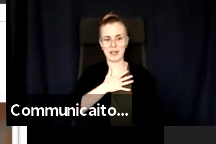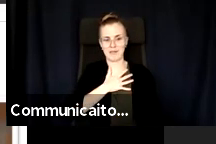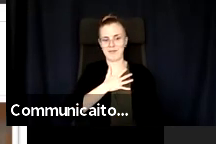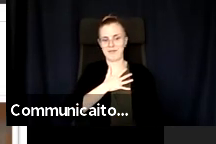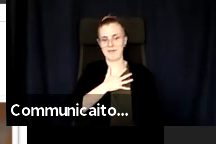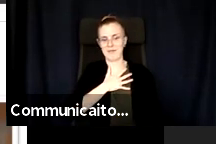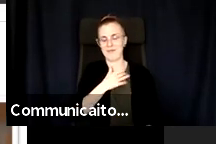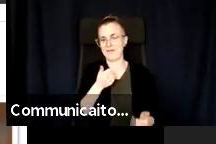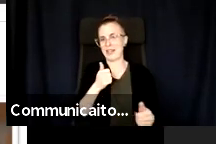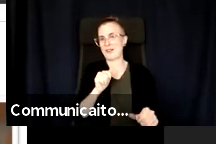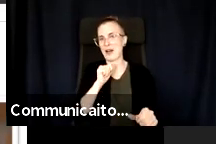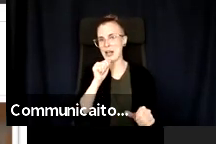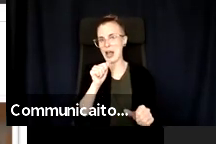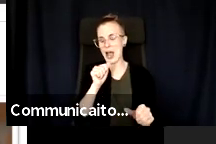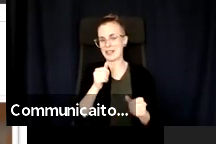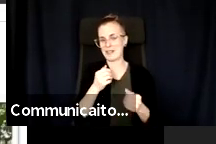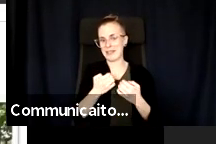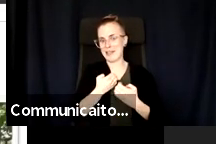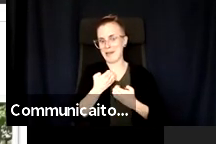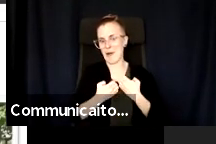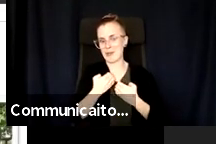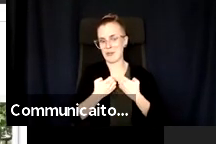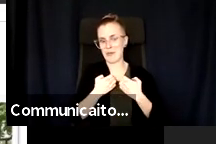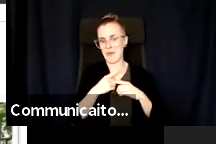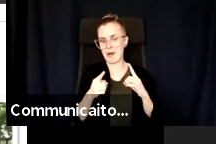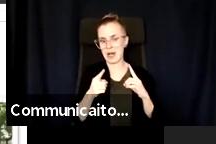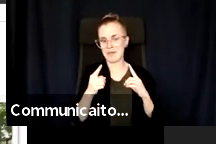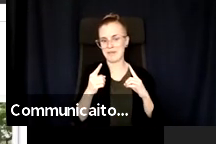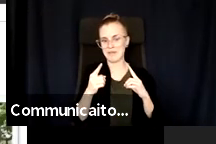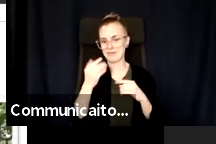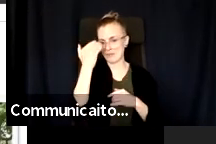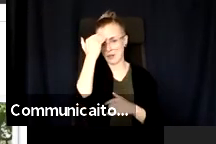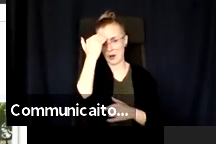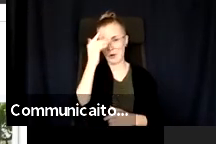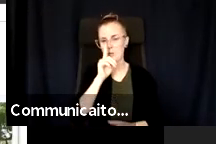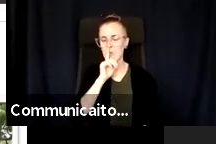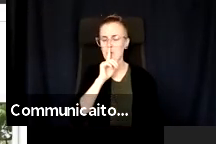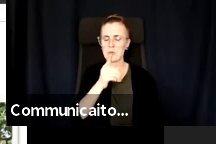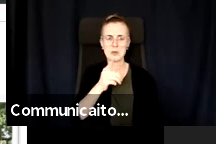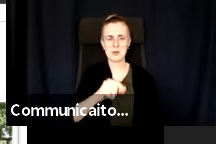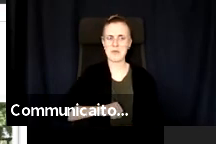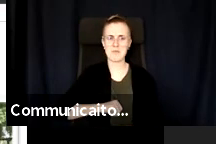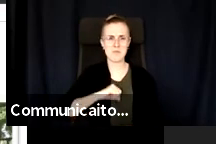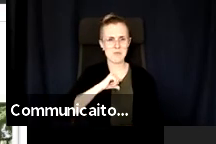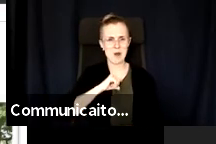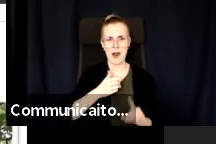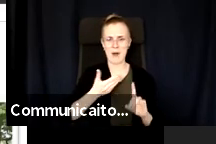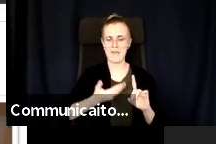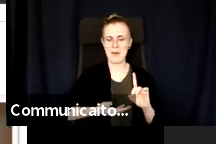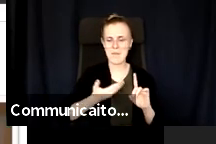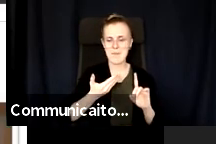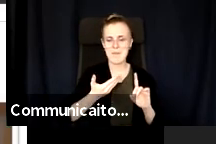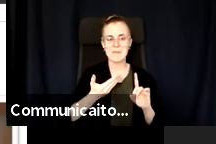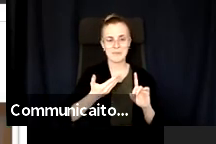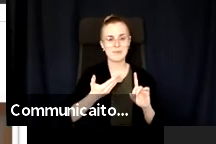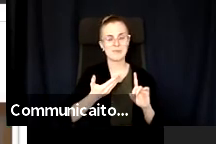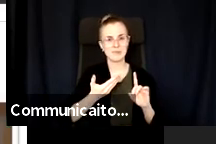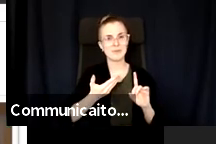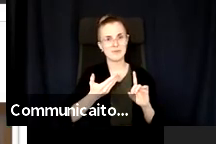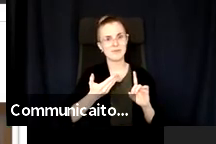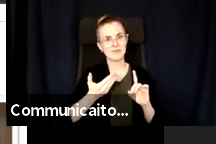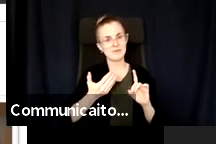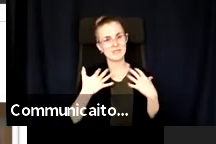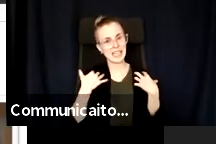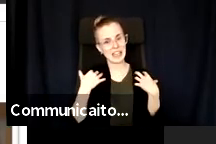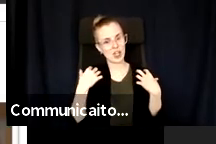I try not to get too emotional about it, but, you know, we're so proud of him. And the courage that it